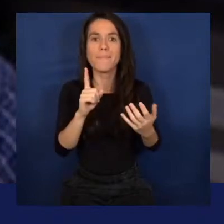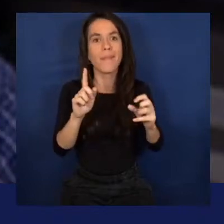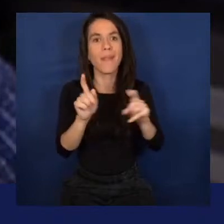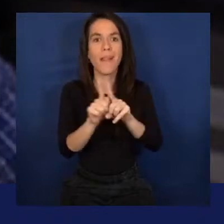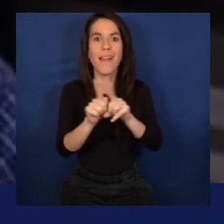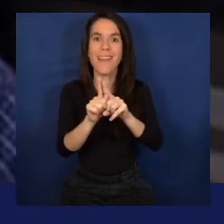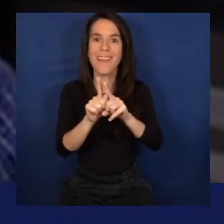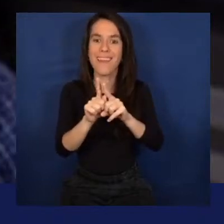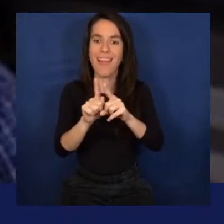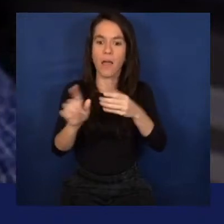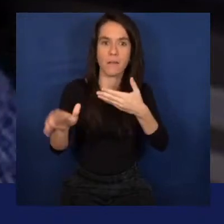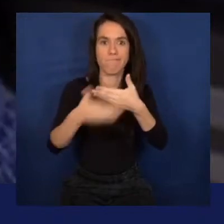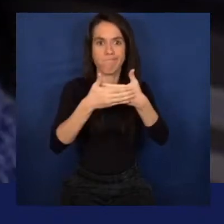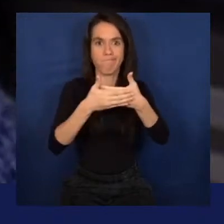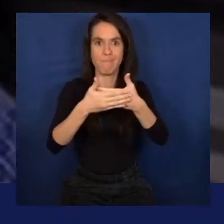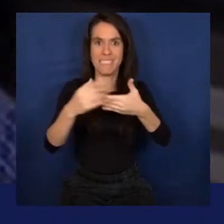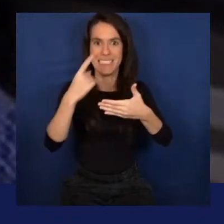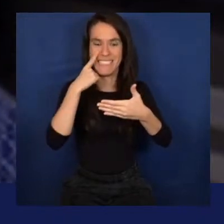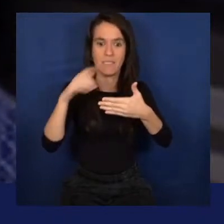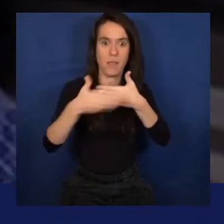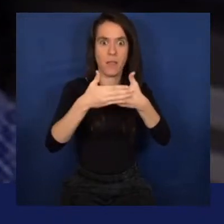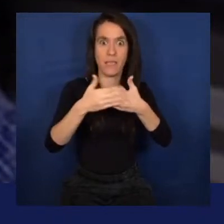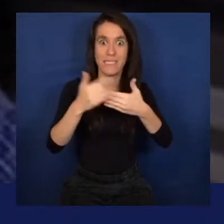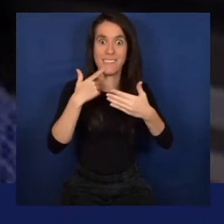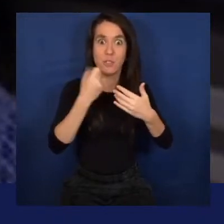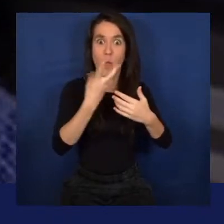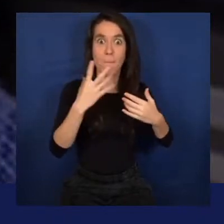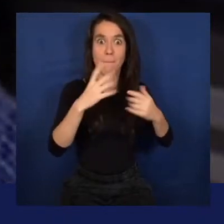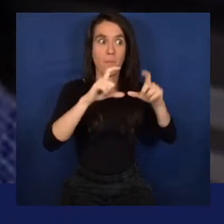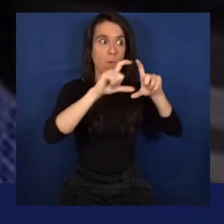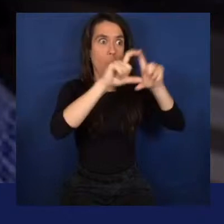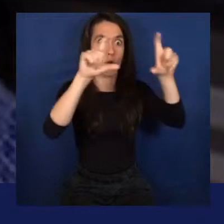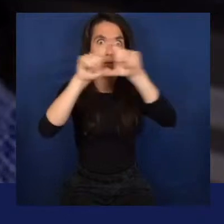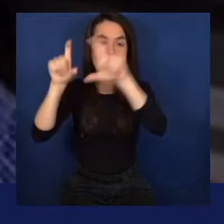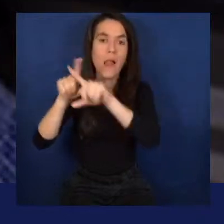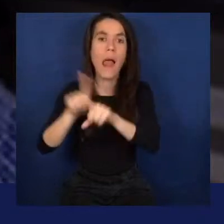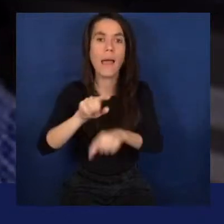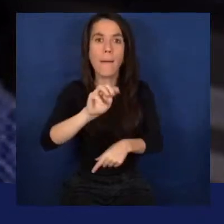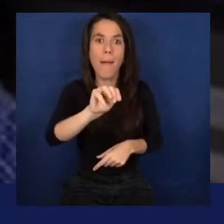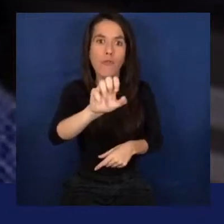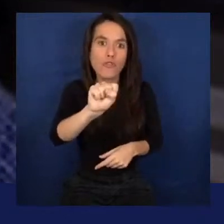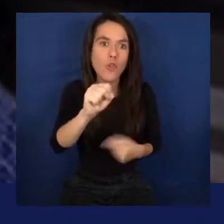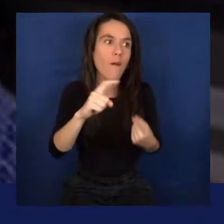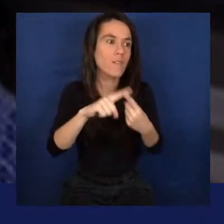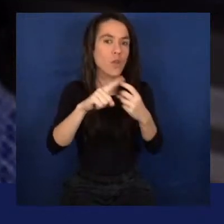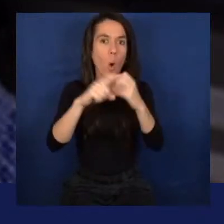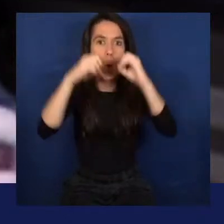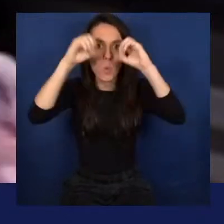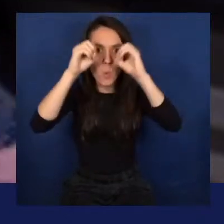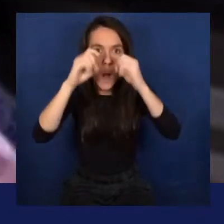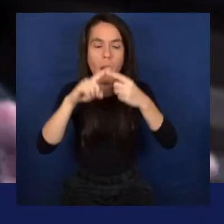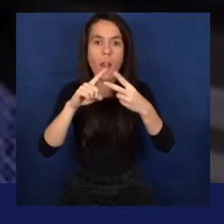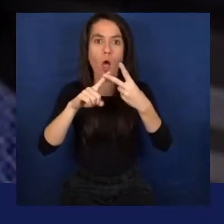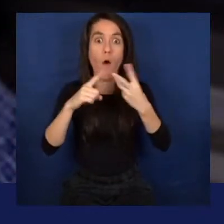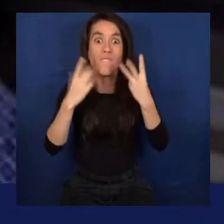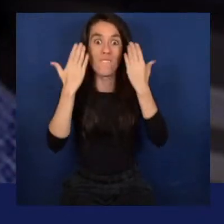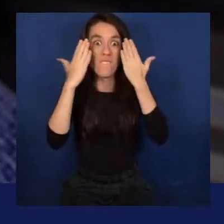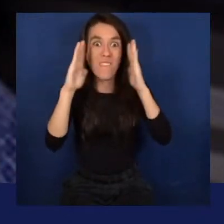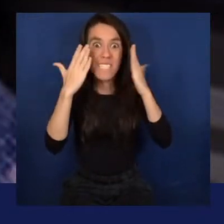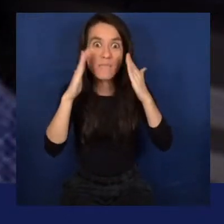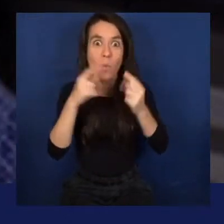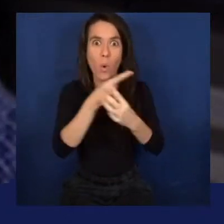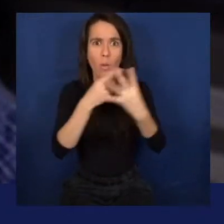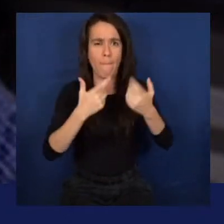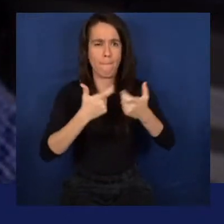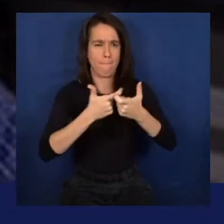you're seeing the pressure on organizations like Microsoft and IBM and Google and Facebook and so forth, those that are largely